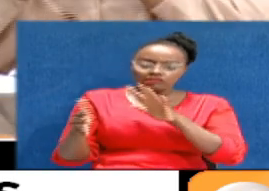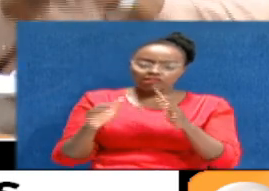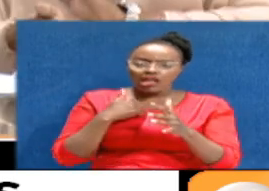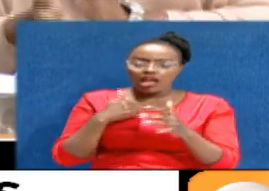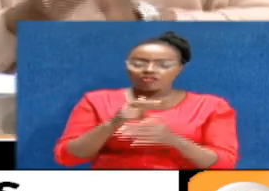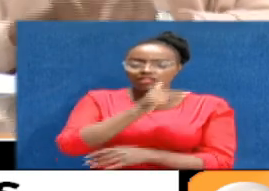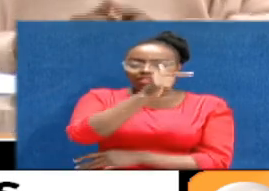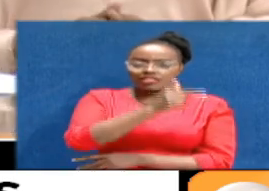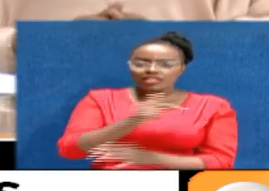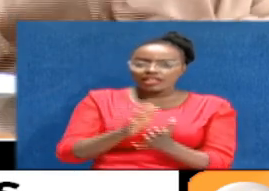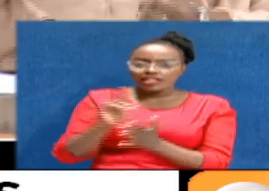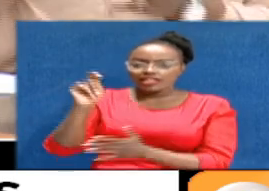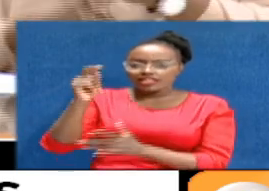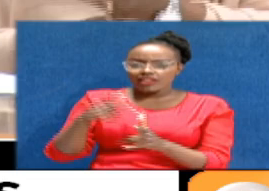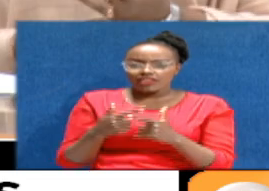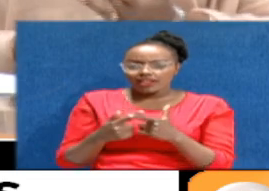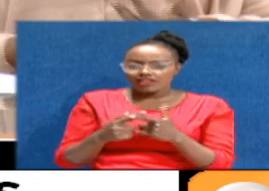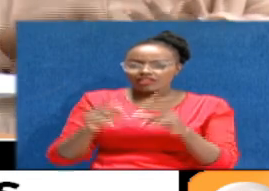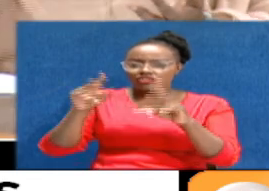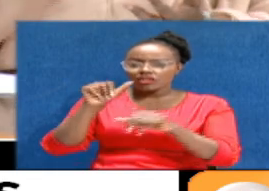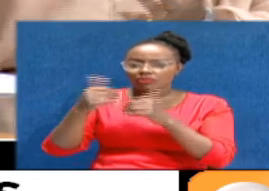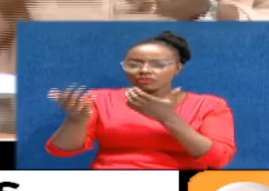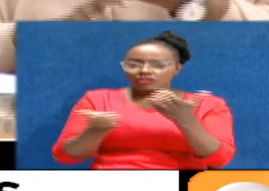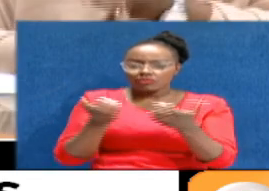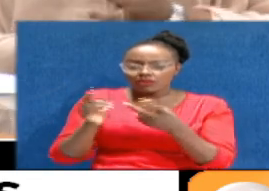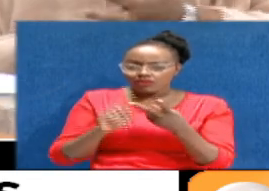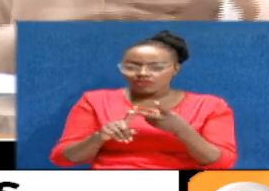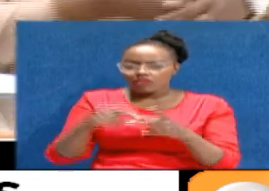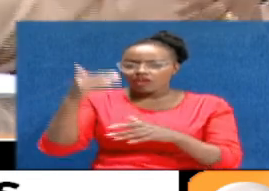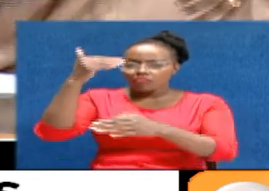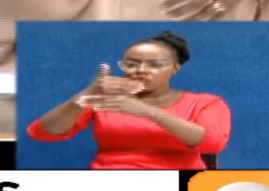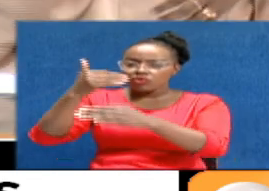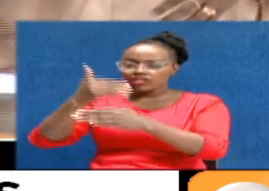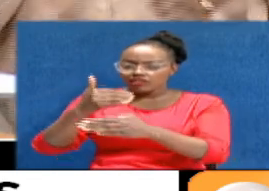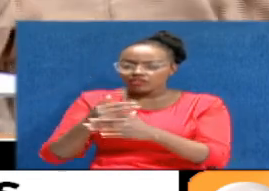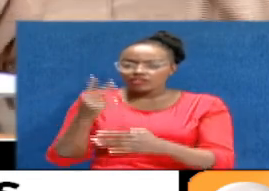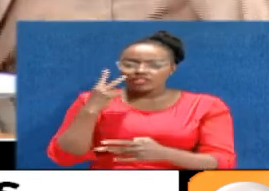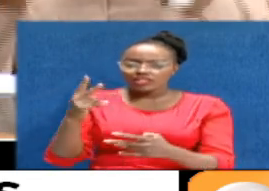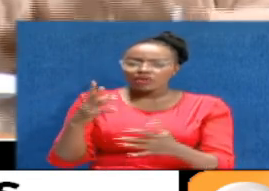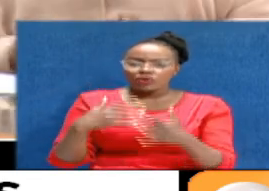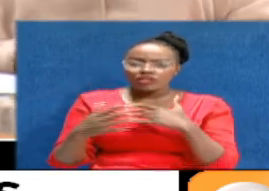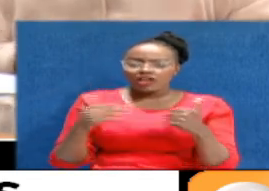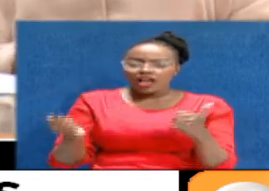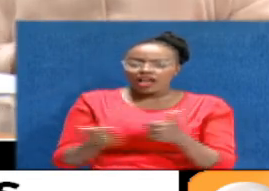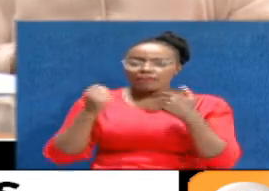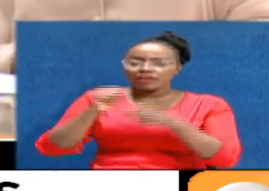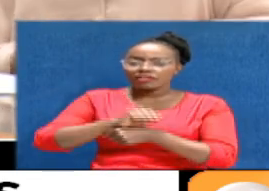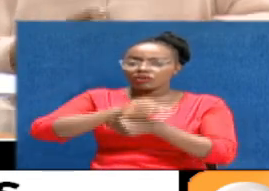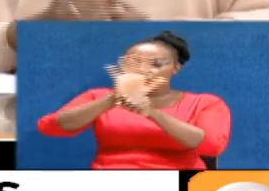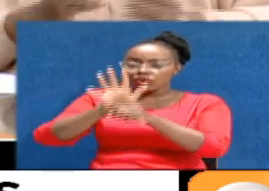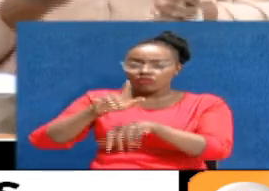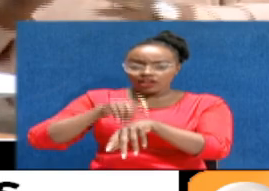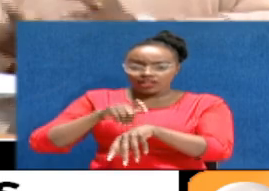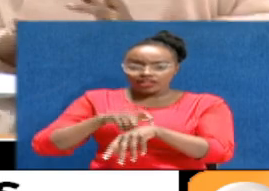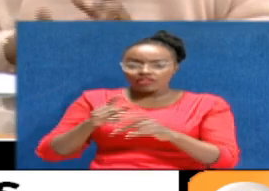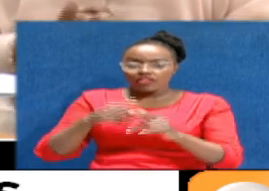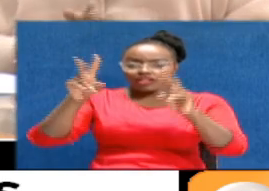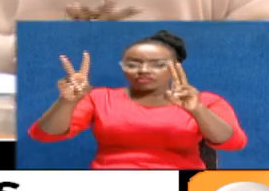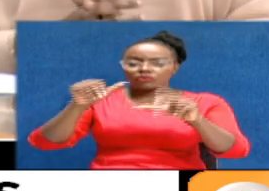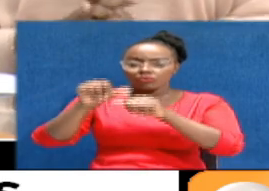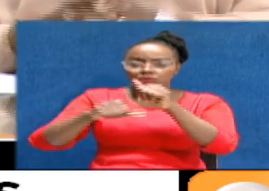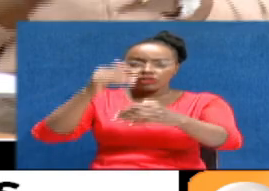kati ya Kenya na Tanzania. Katika maswala ya biashara, katika maswala ya mipaka. We had seen what happened during the COVID-19 pandemic when there were issues